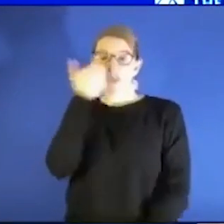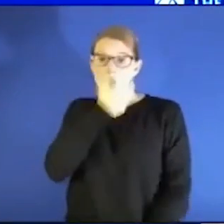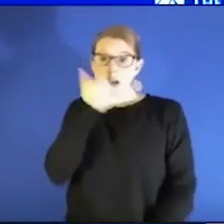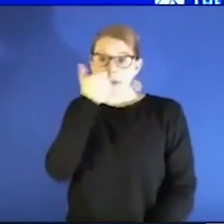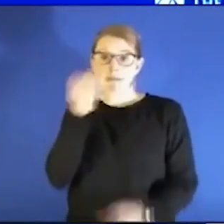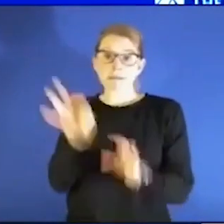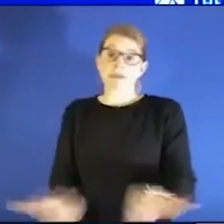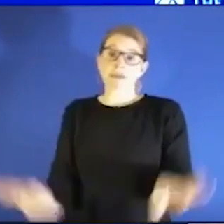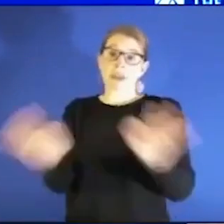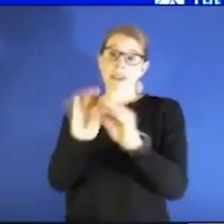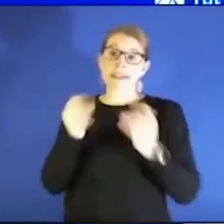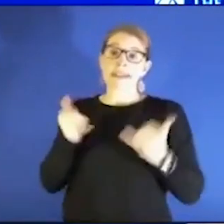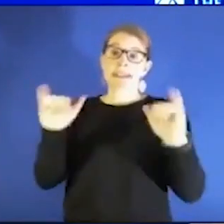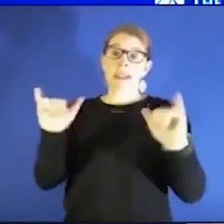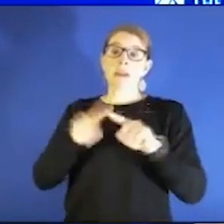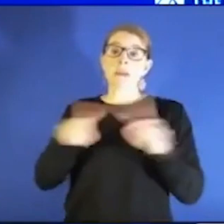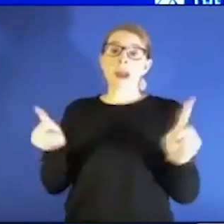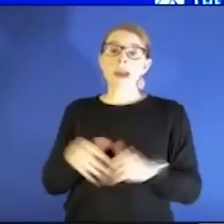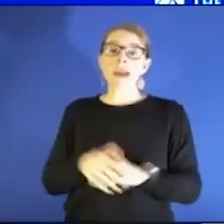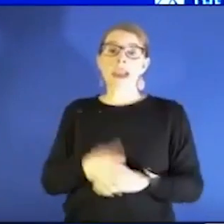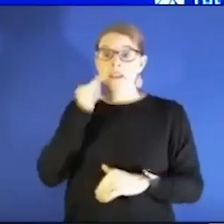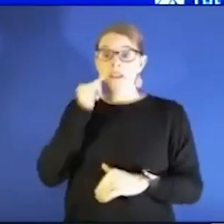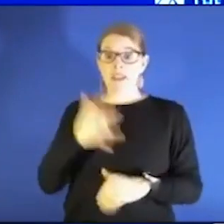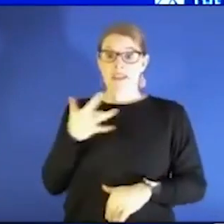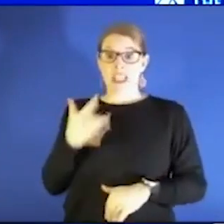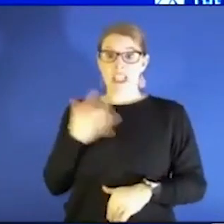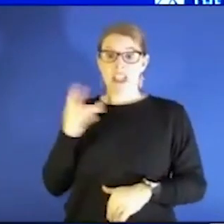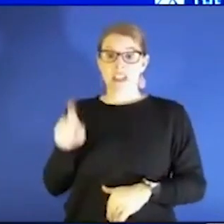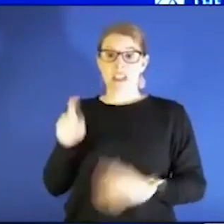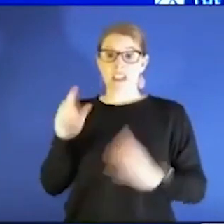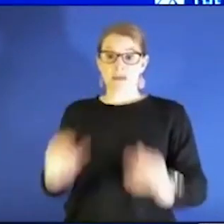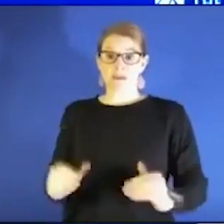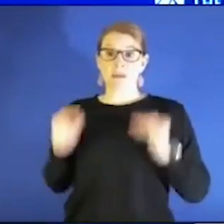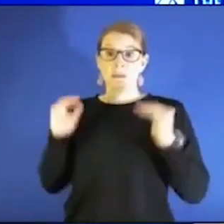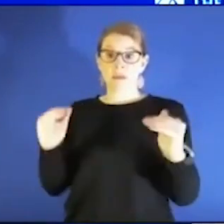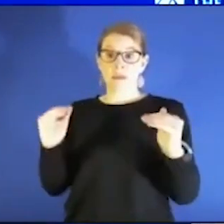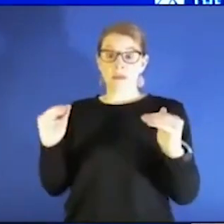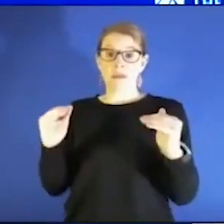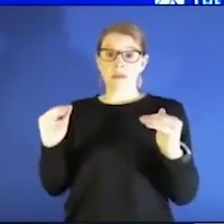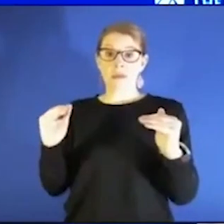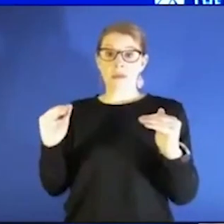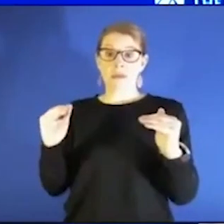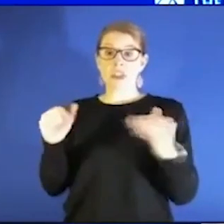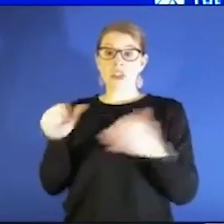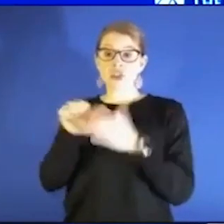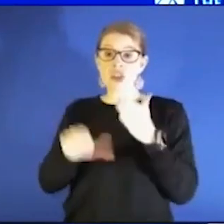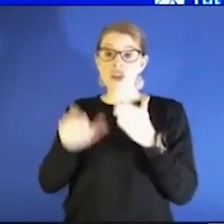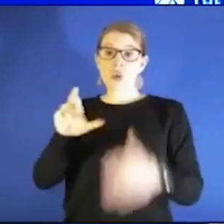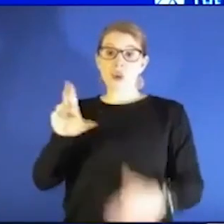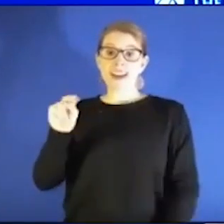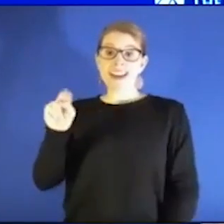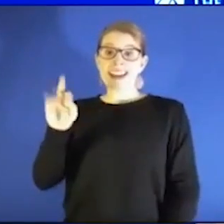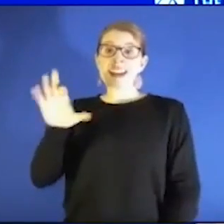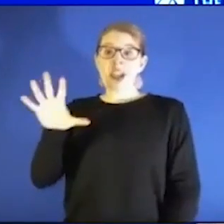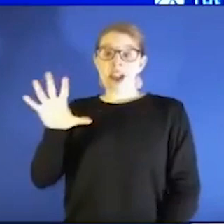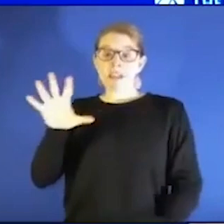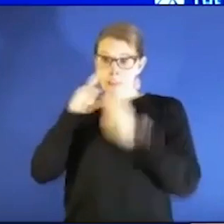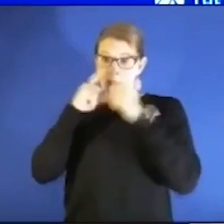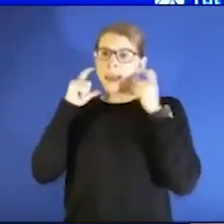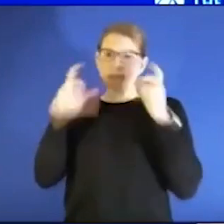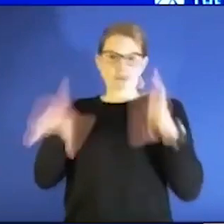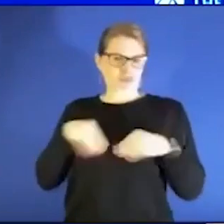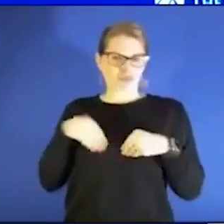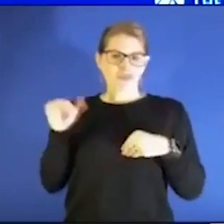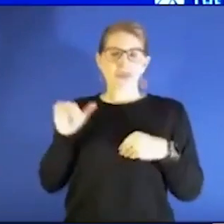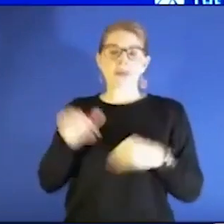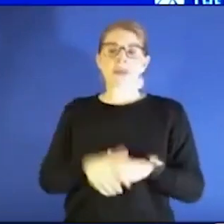But if you feel that you need to certainly go to those surgical or N95 masks, that's reasonable as well. But again,